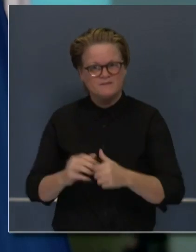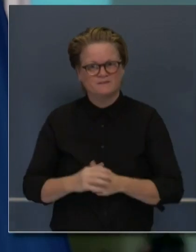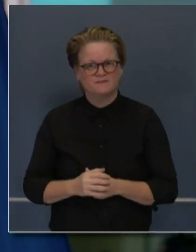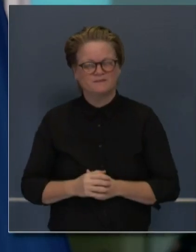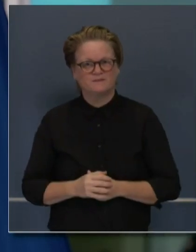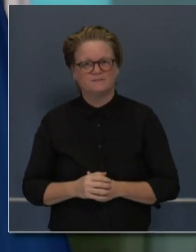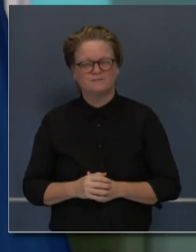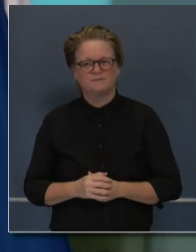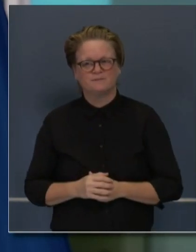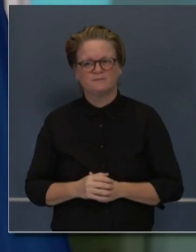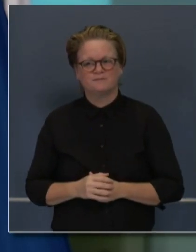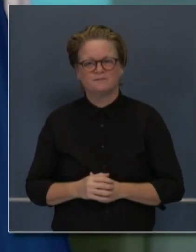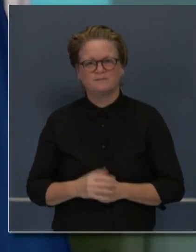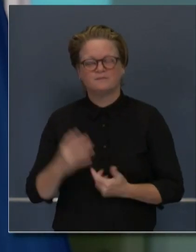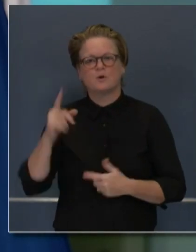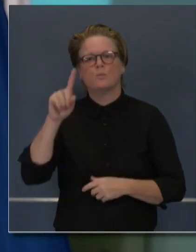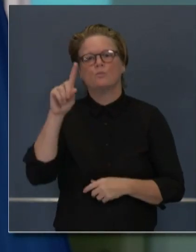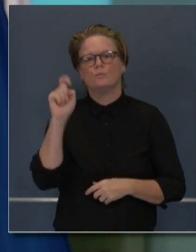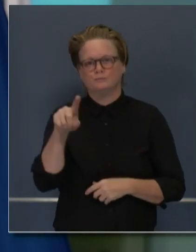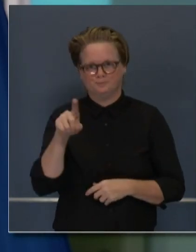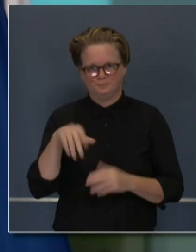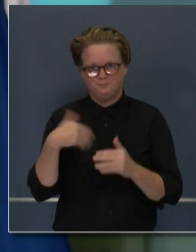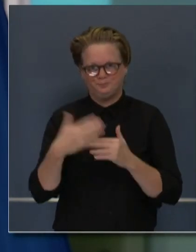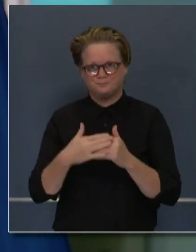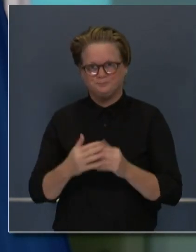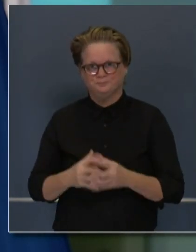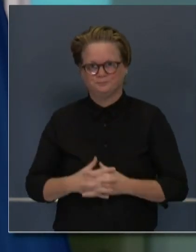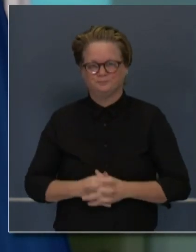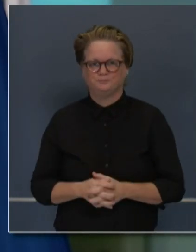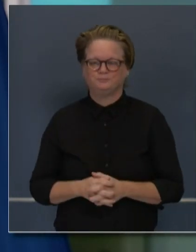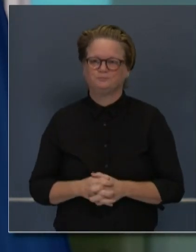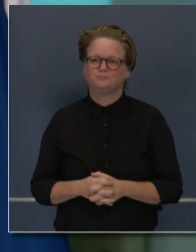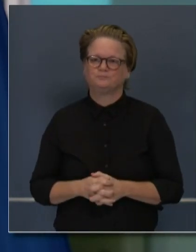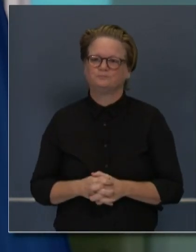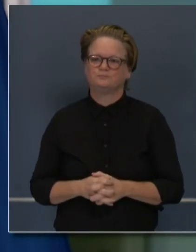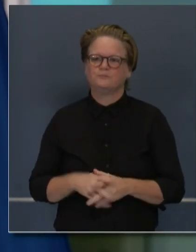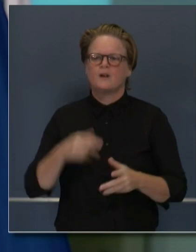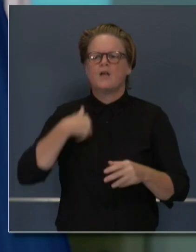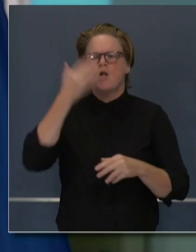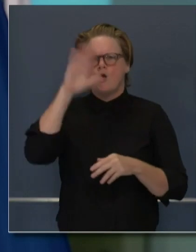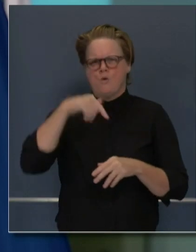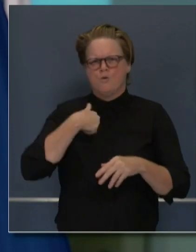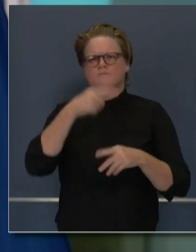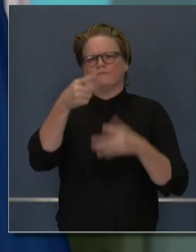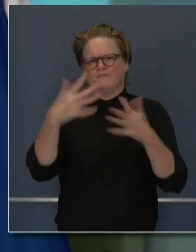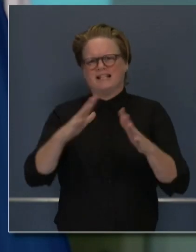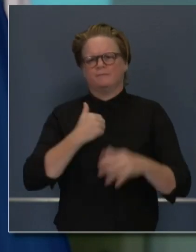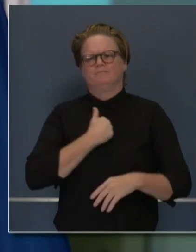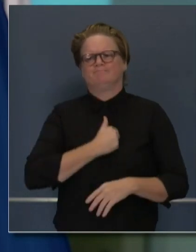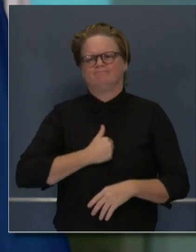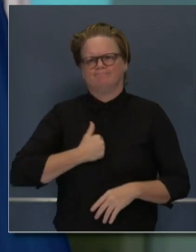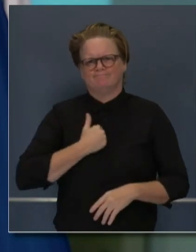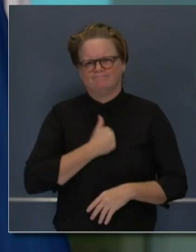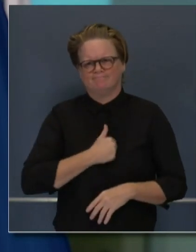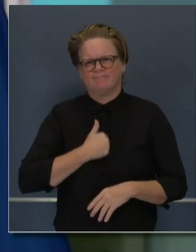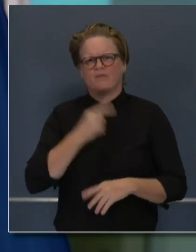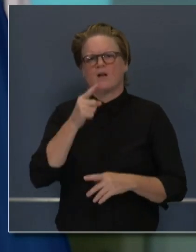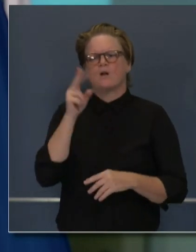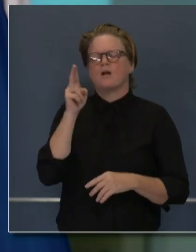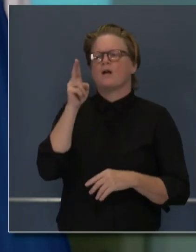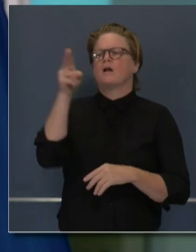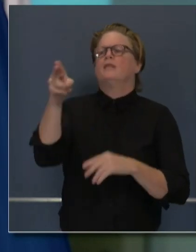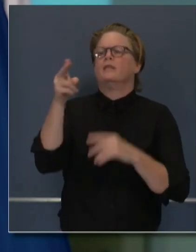Hi, Governor. I realize you have apologized for attending the birthday celebration at the French Laundry, and